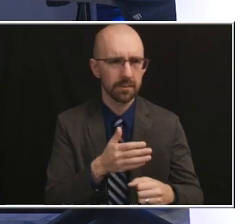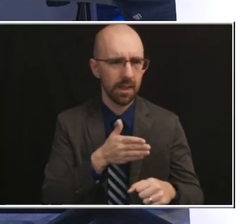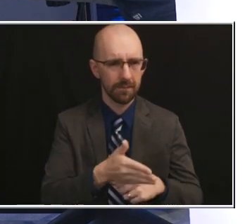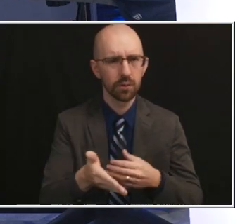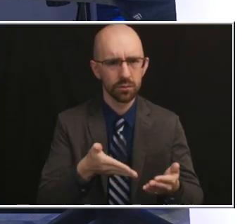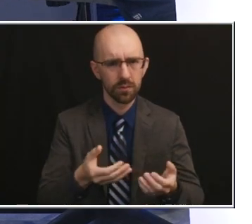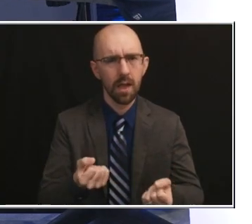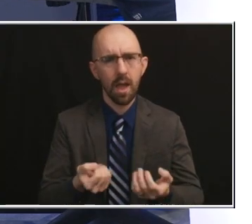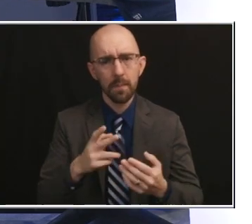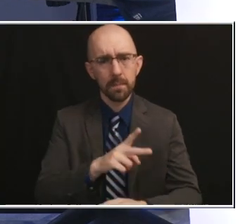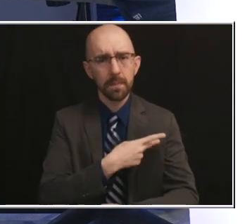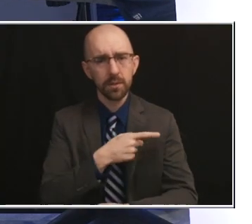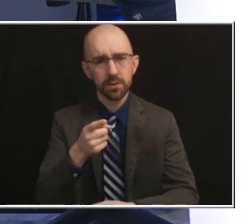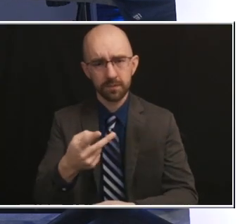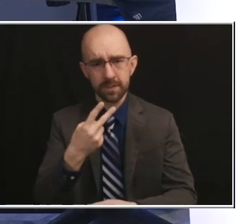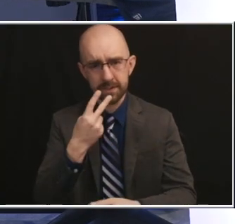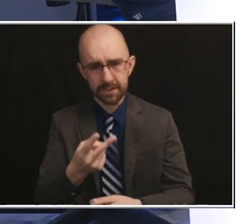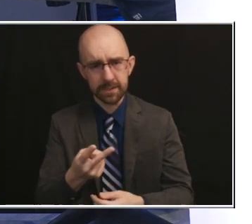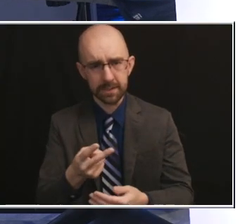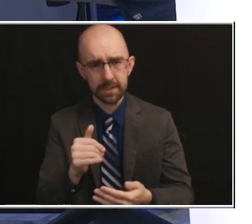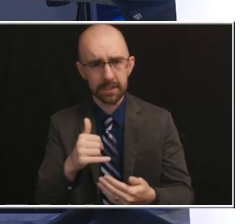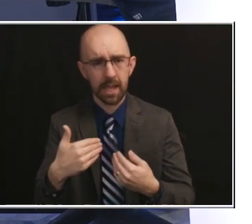have